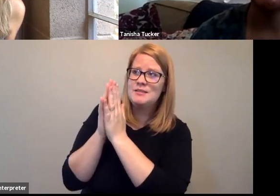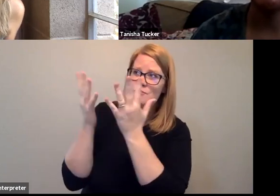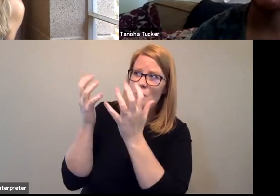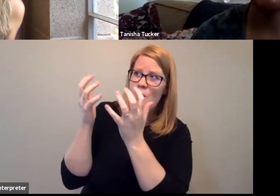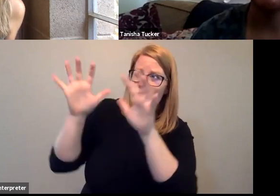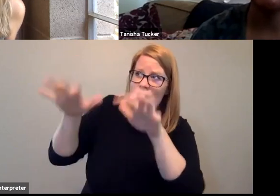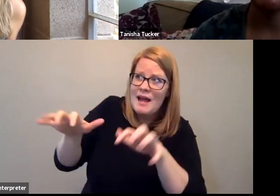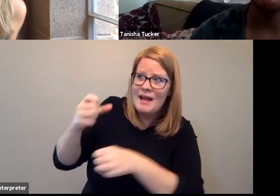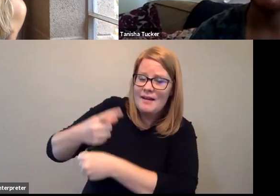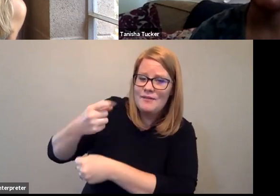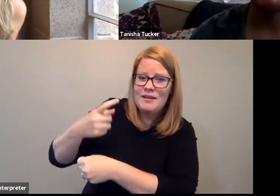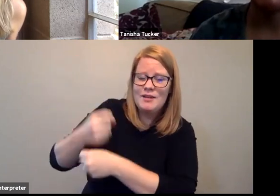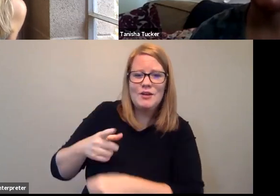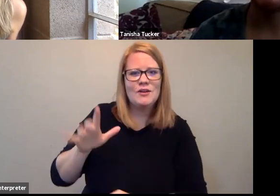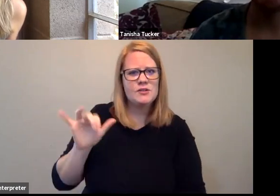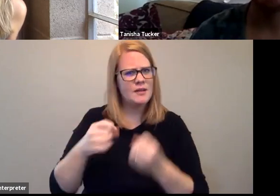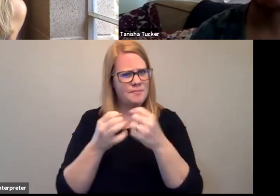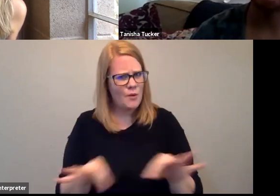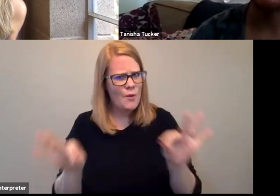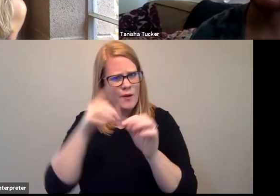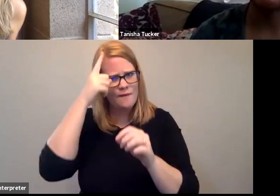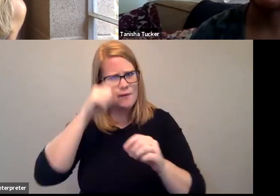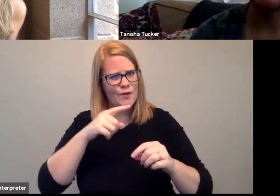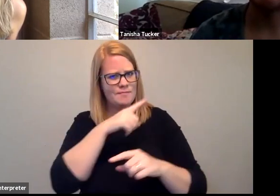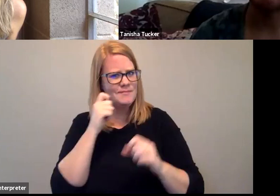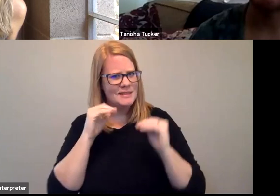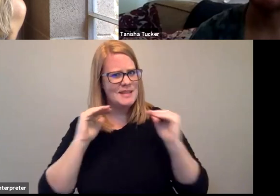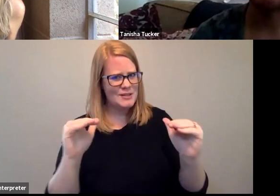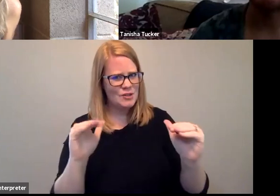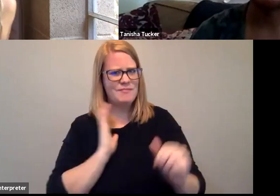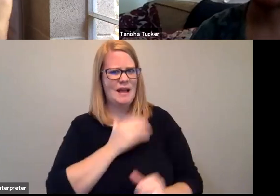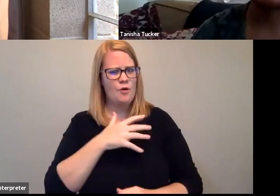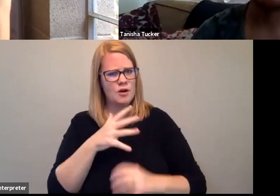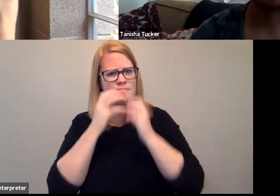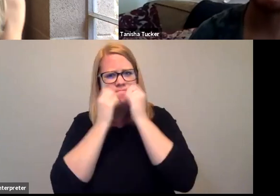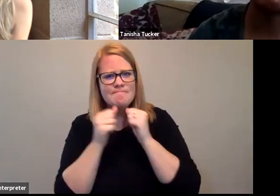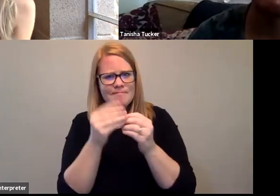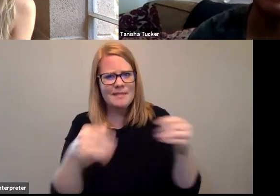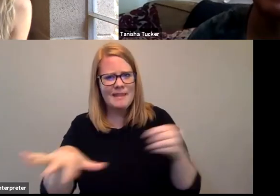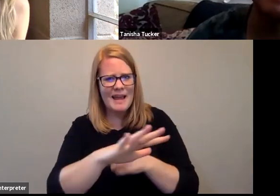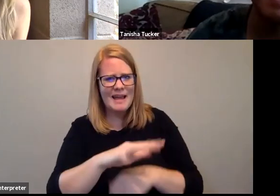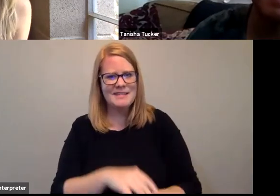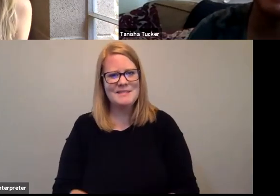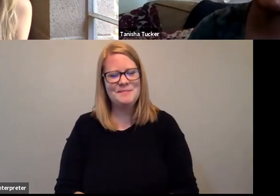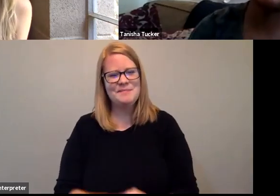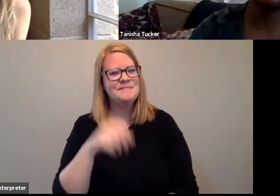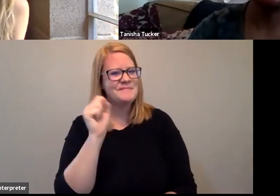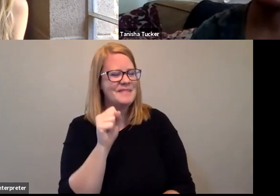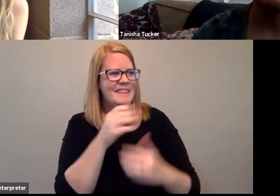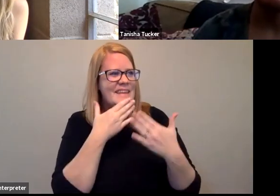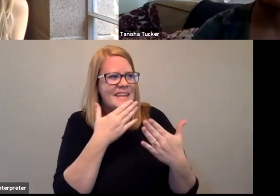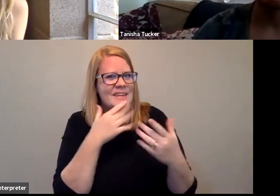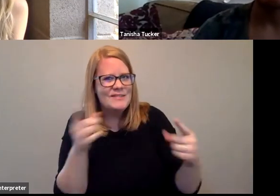entire desert, really. Yes. So, thank you so much. Thank you, everyone. Yes.